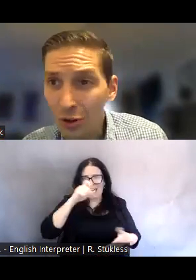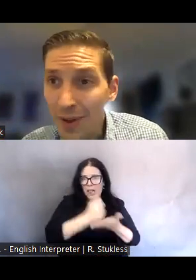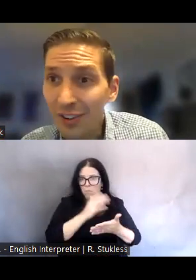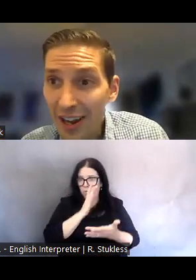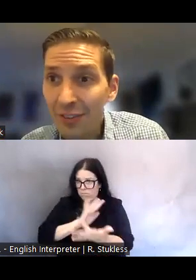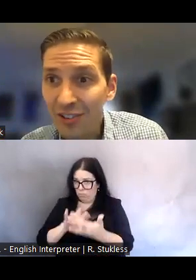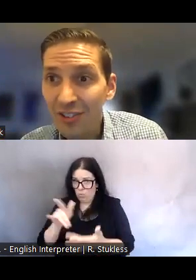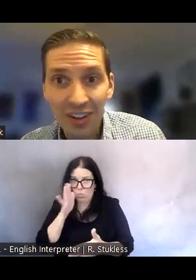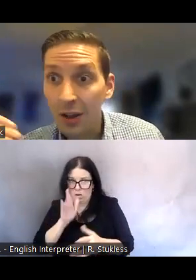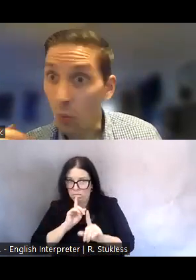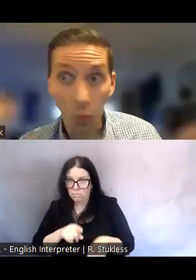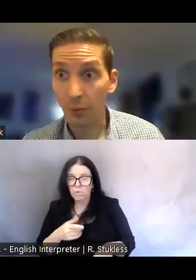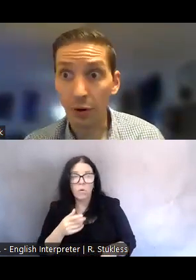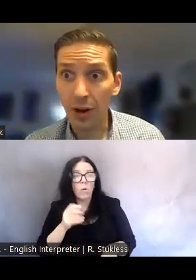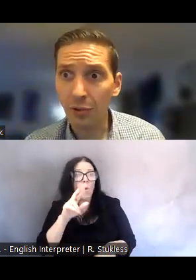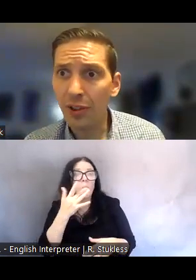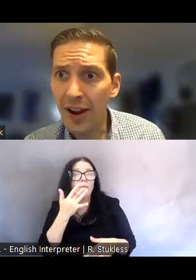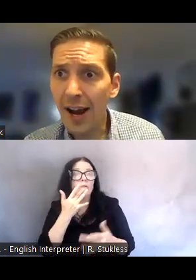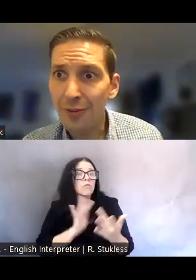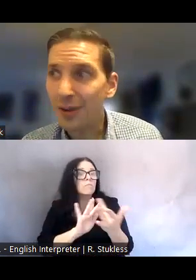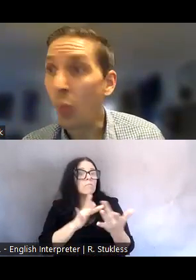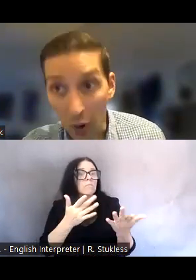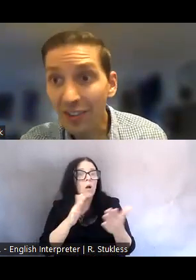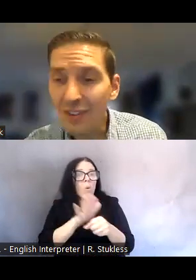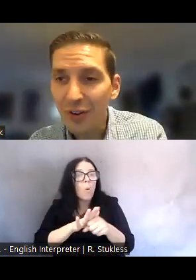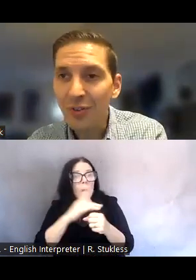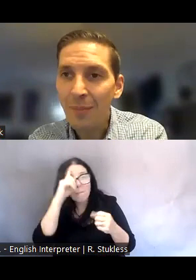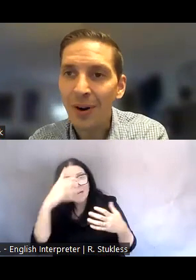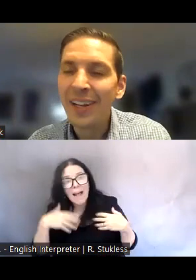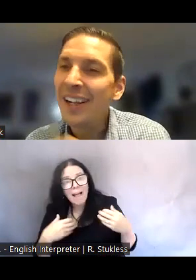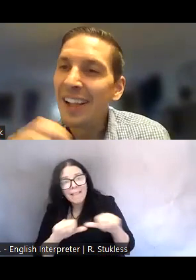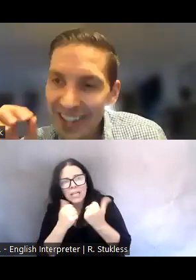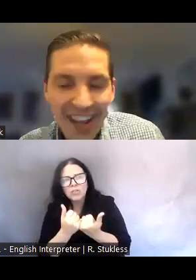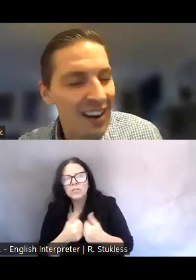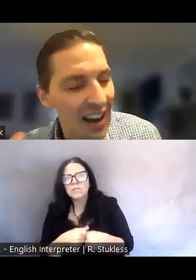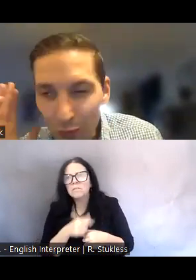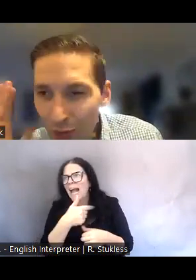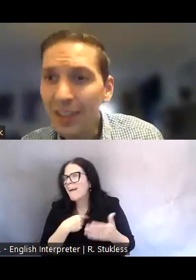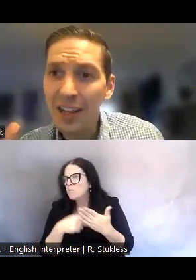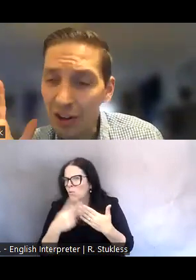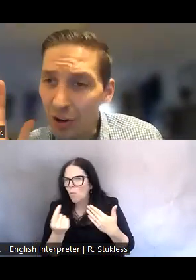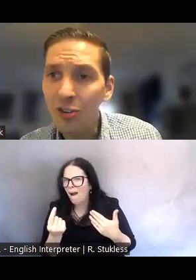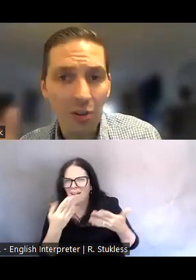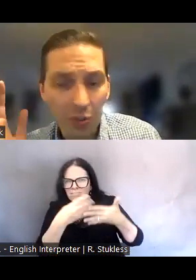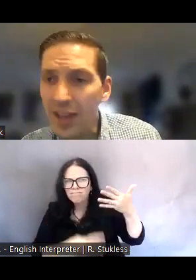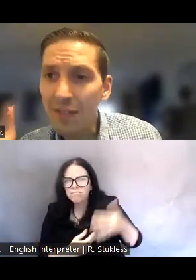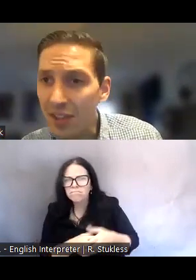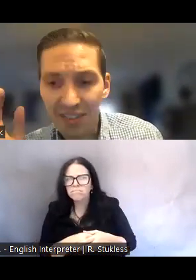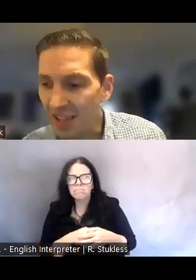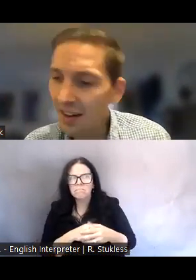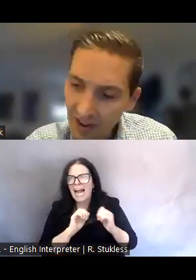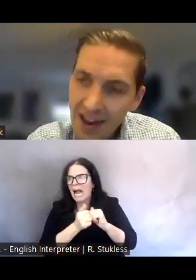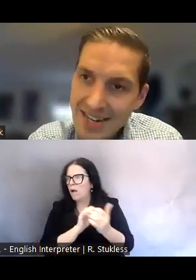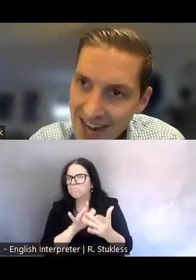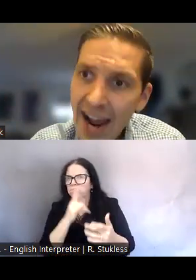out to a local mental health agency? What programs do they offer? What is the phone number? Again, I really encourage you to think of